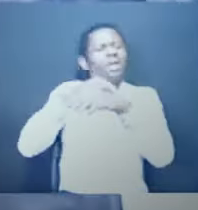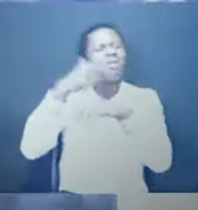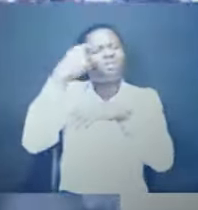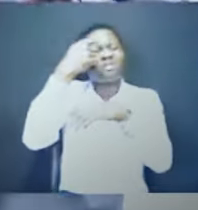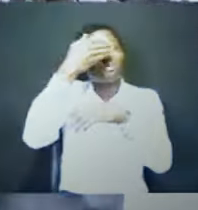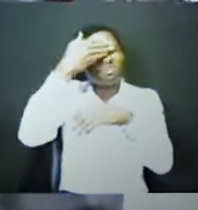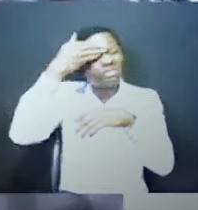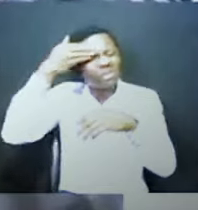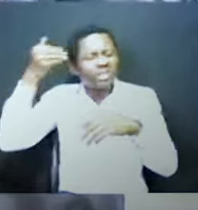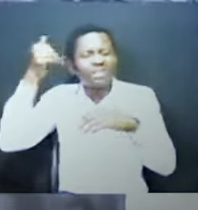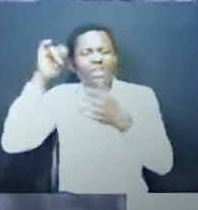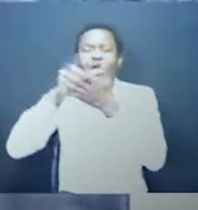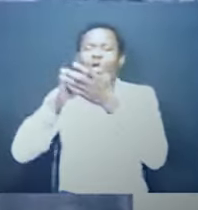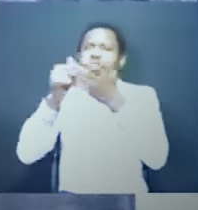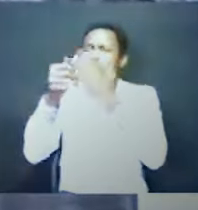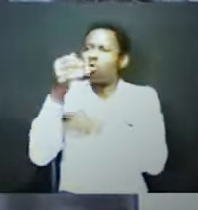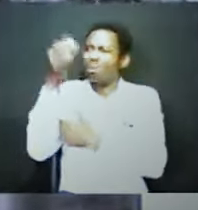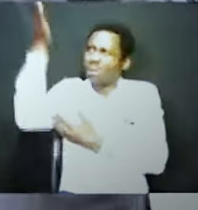Now